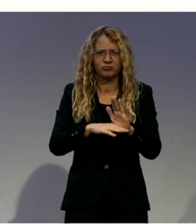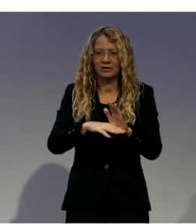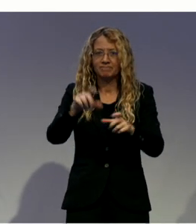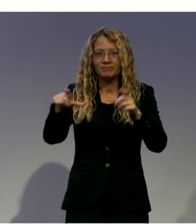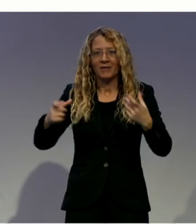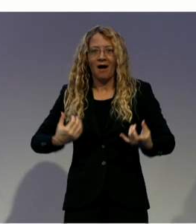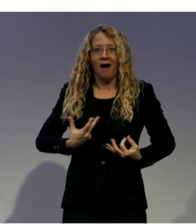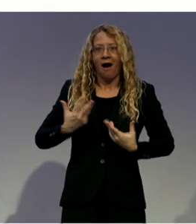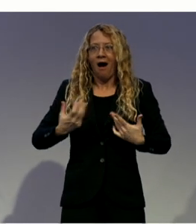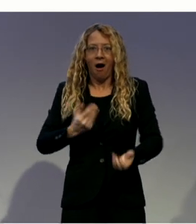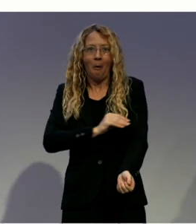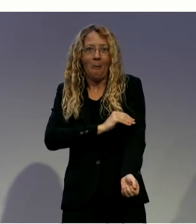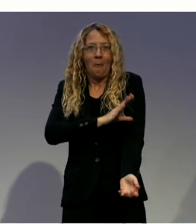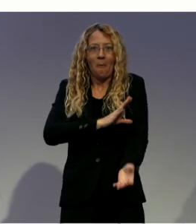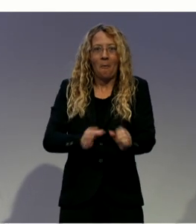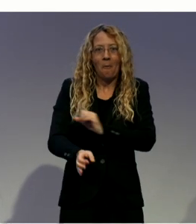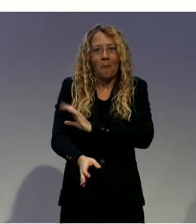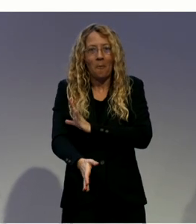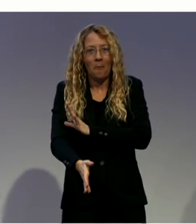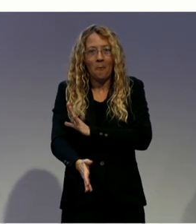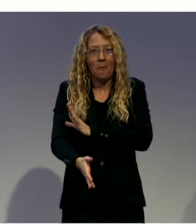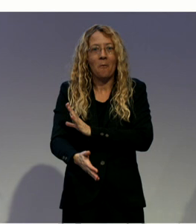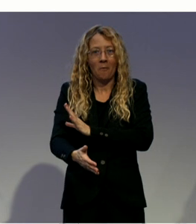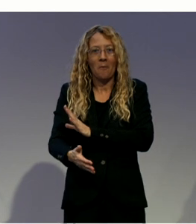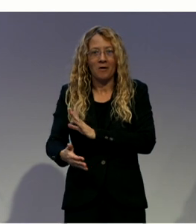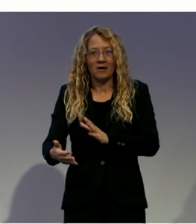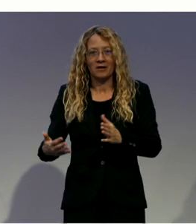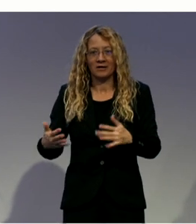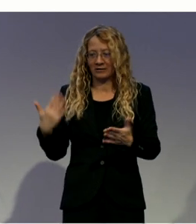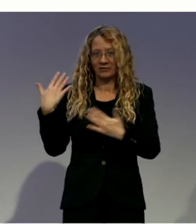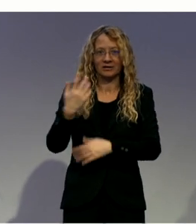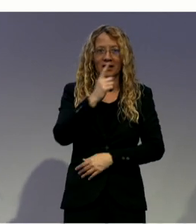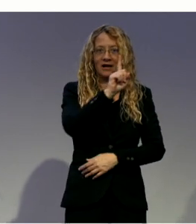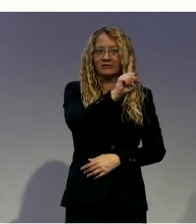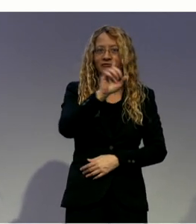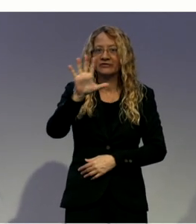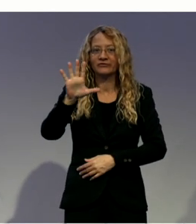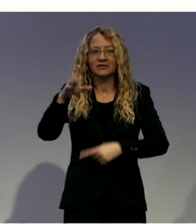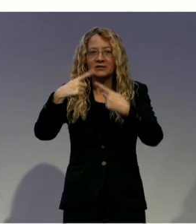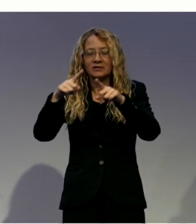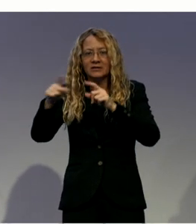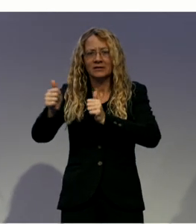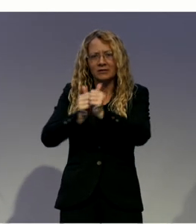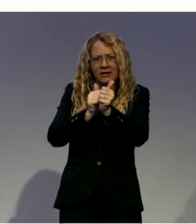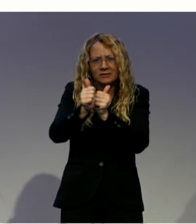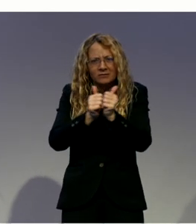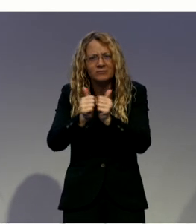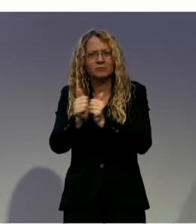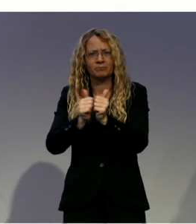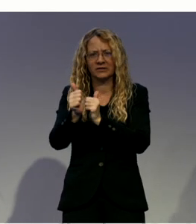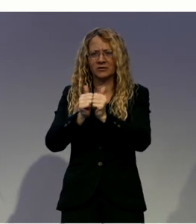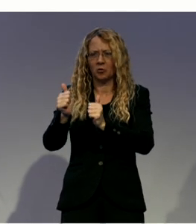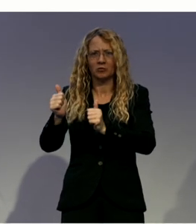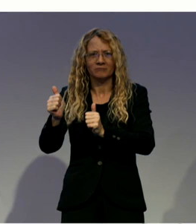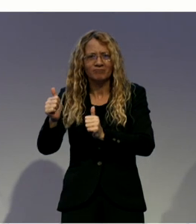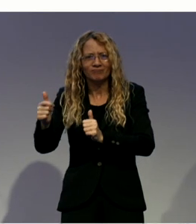in about 15 local championships, and we won 125 medals. And for the financial, we are doing for